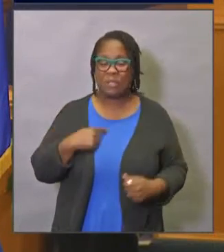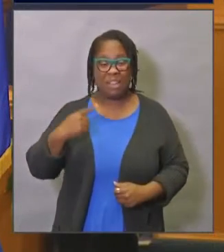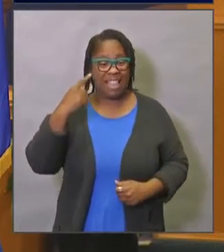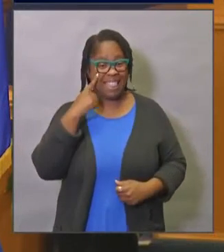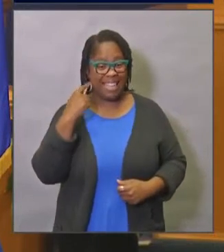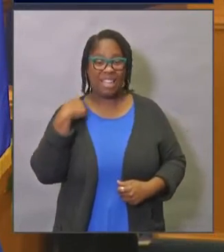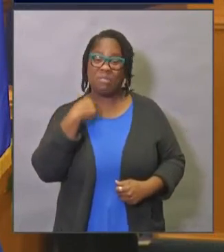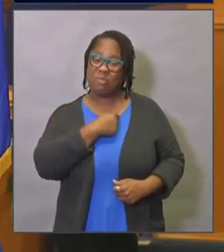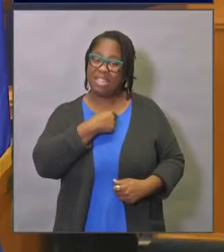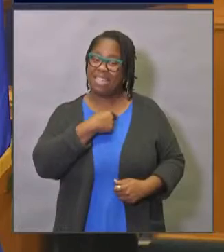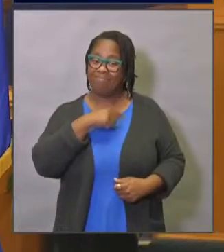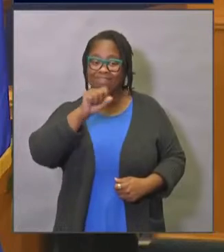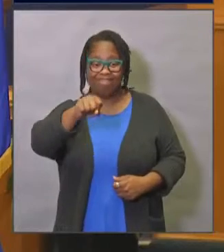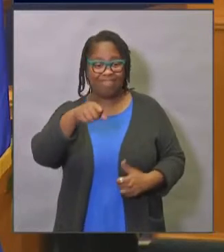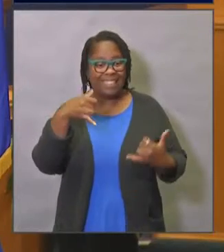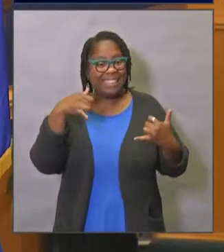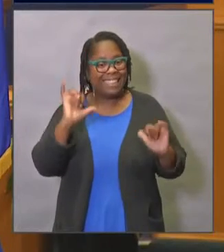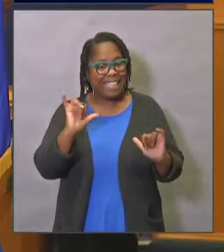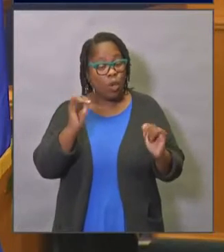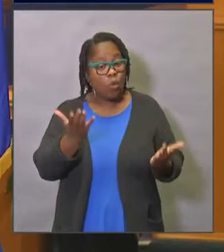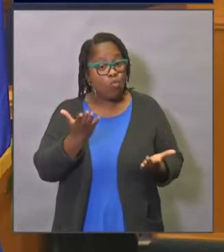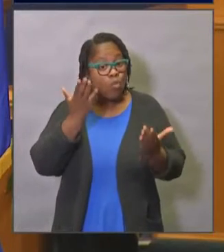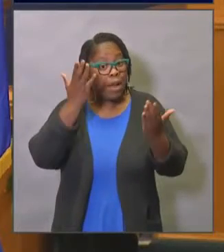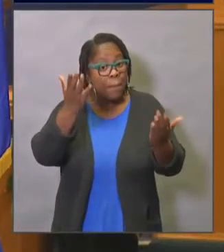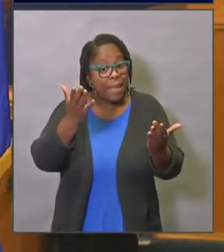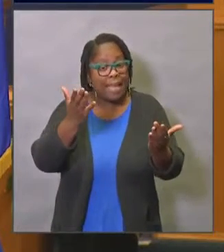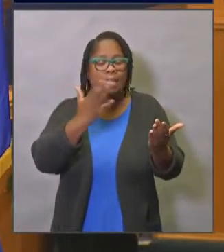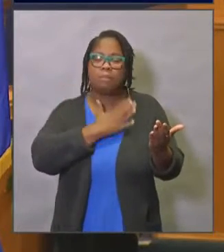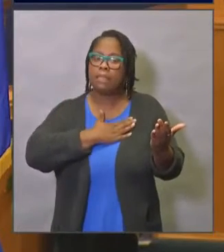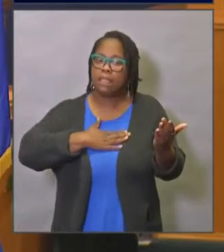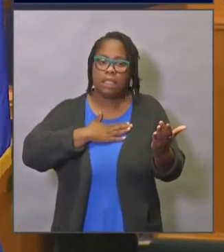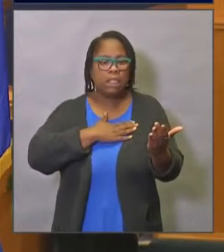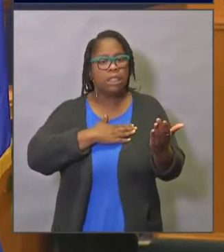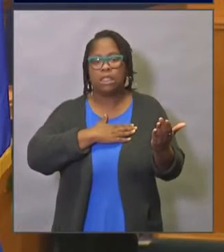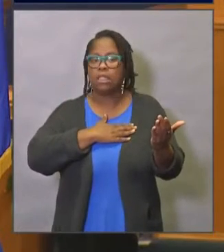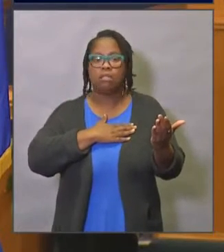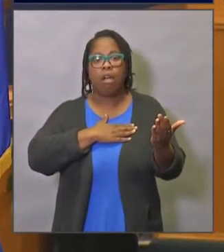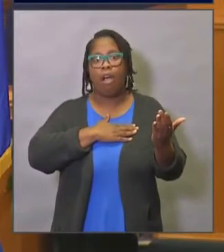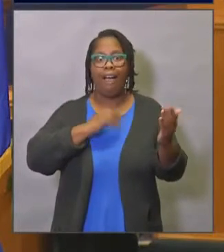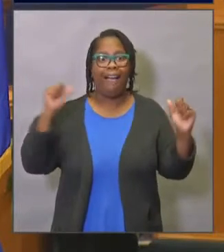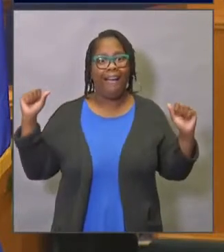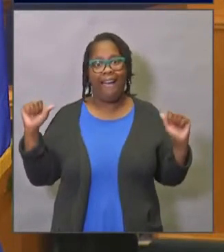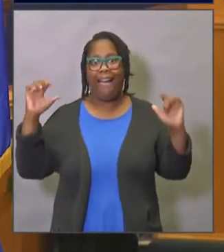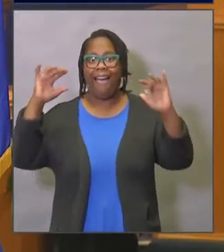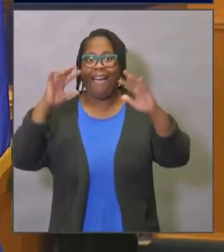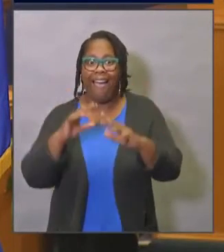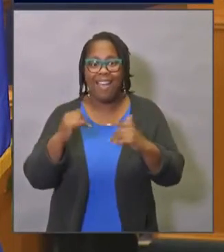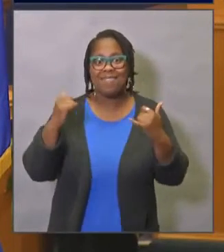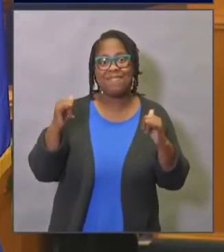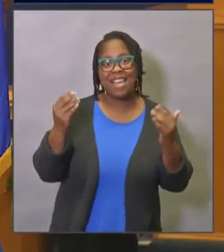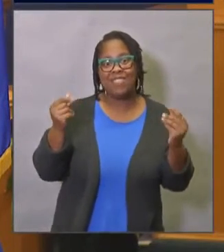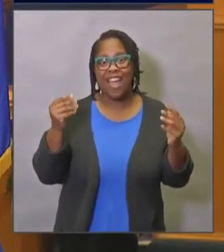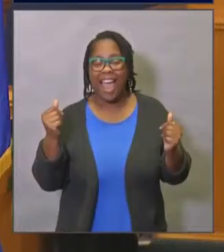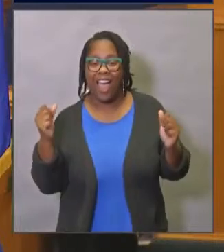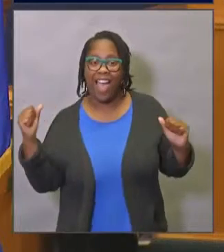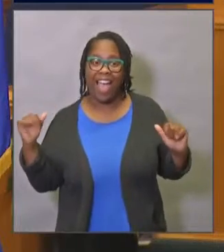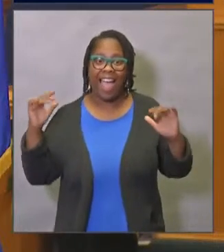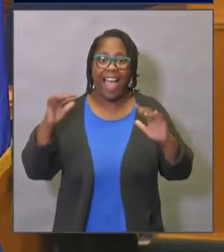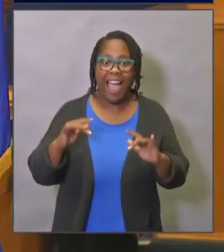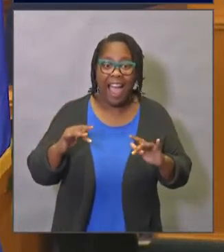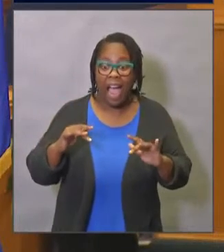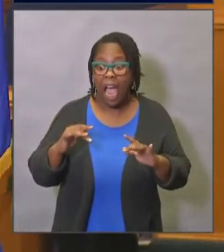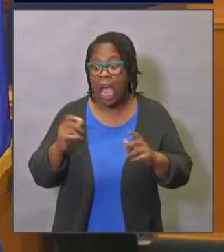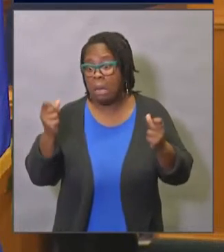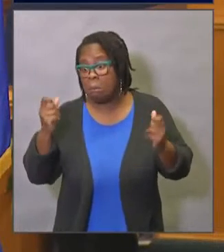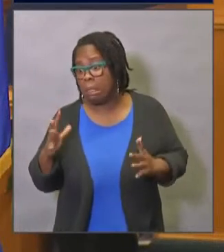still recommending that parents not congregate at playgrounds, that if there are a lot of children at the playgrounds, do not use